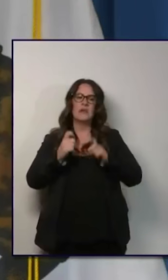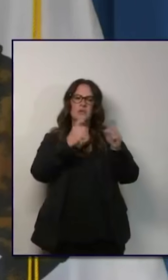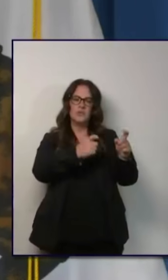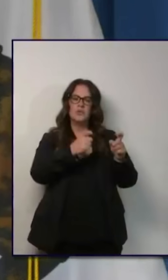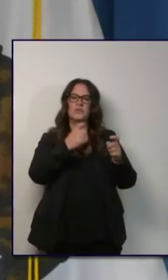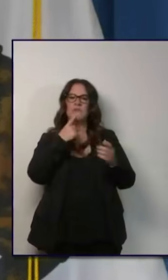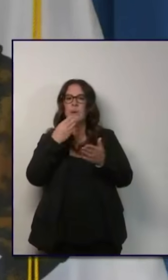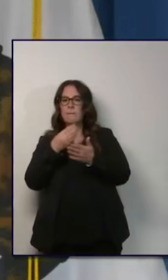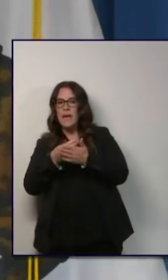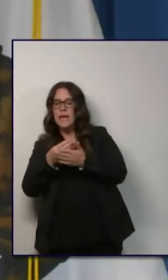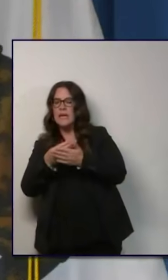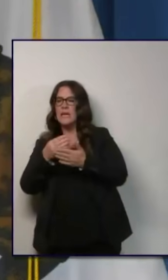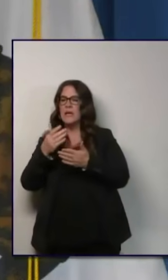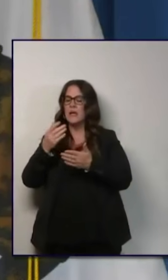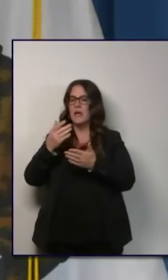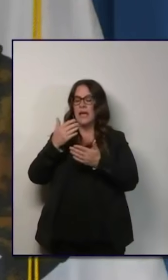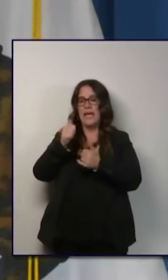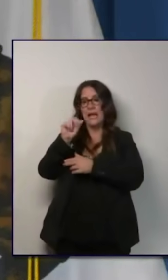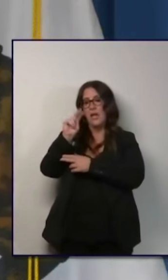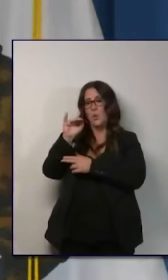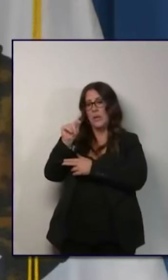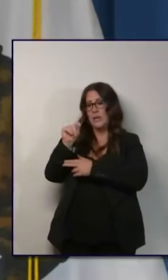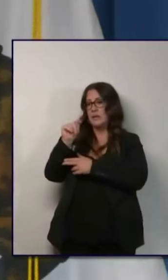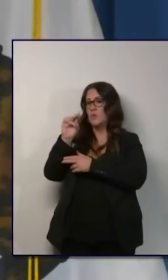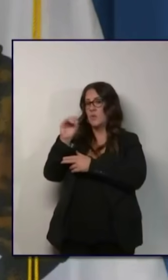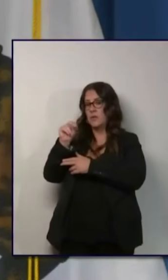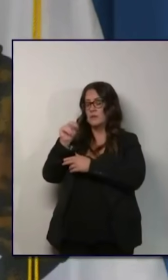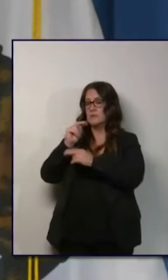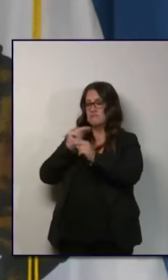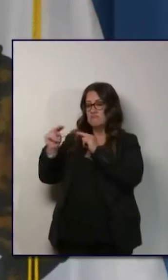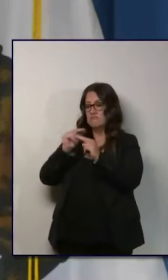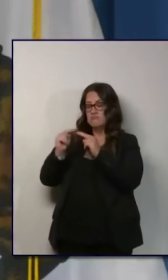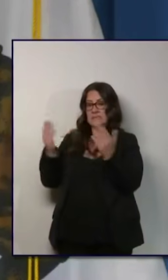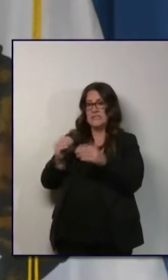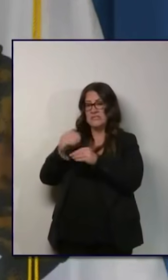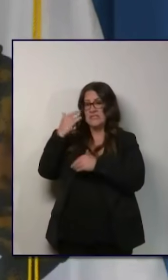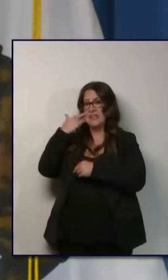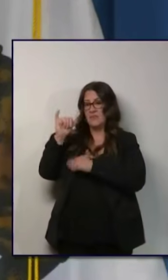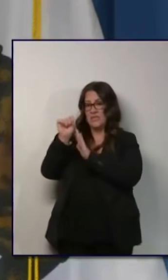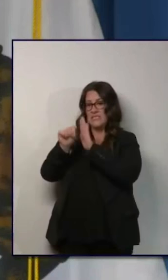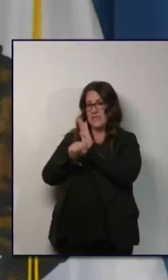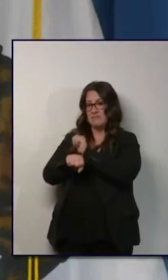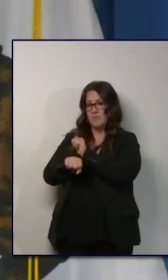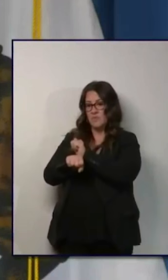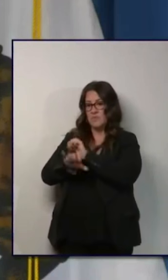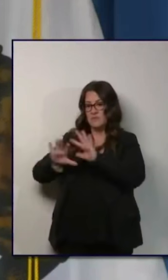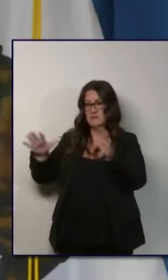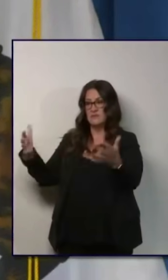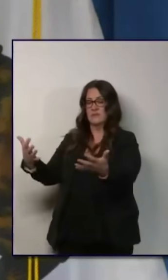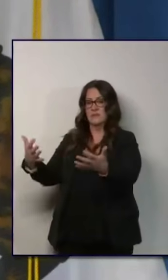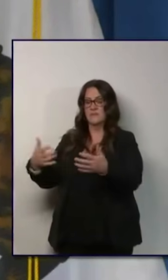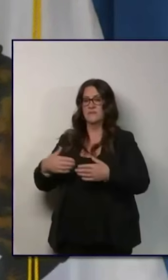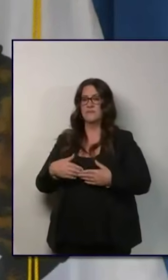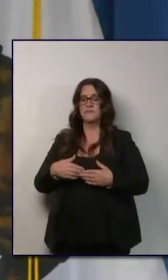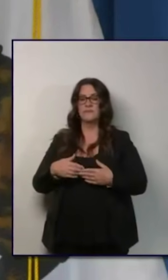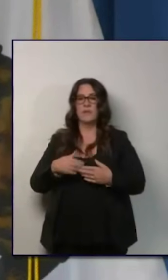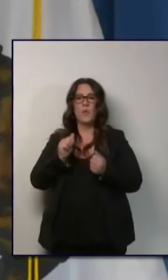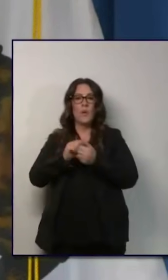and bargaining with each bargaining unit in the state of California. I know this is the last thing that our